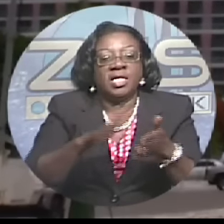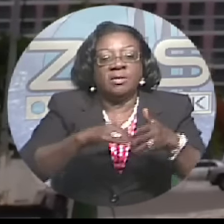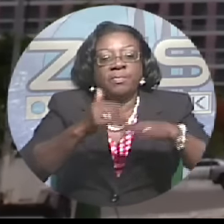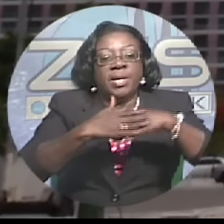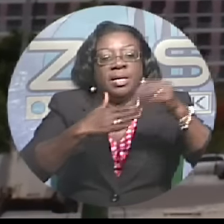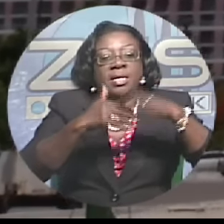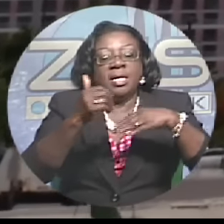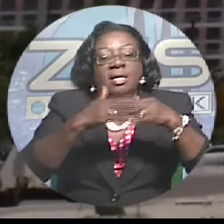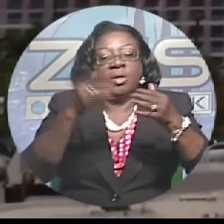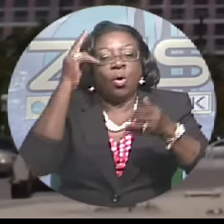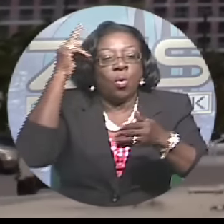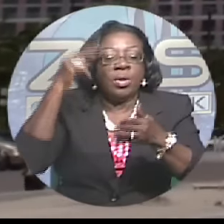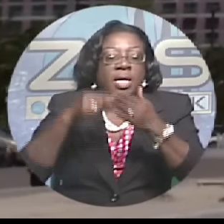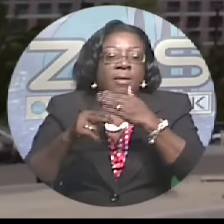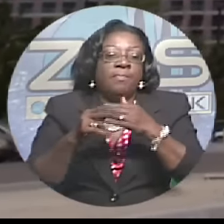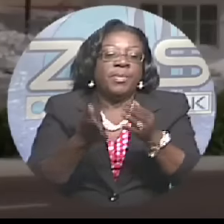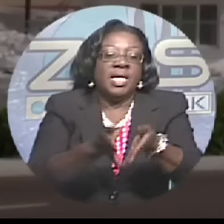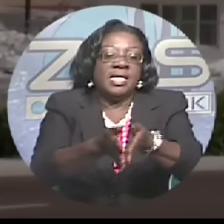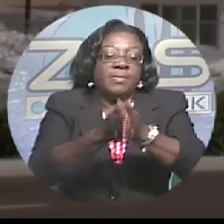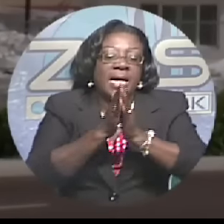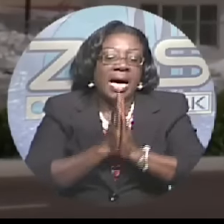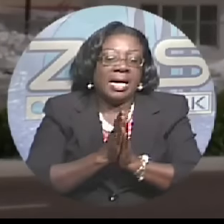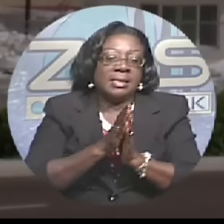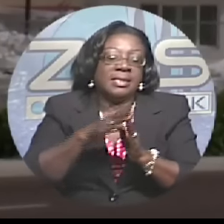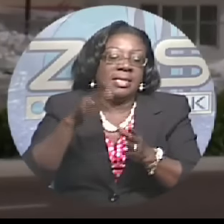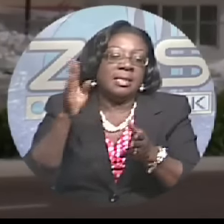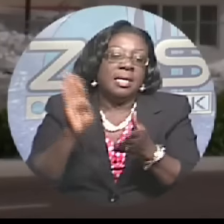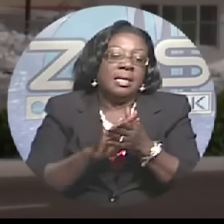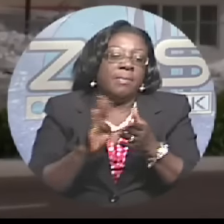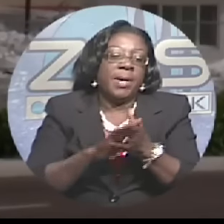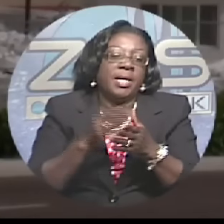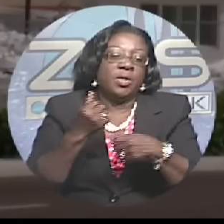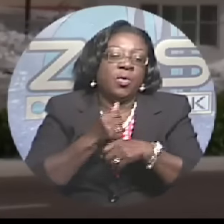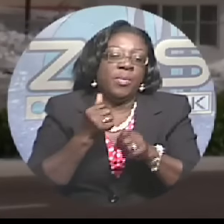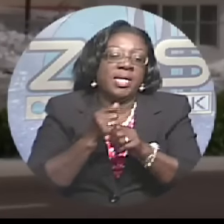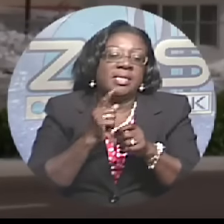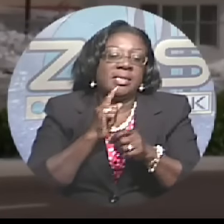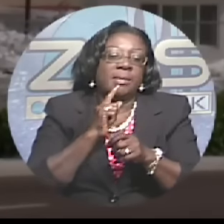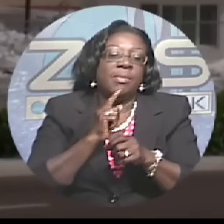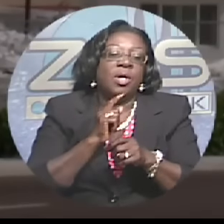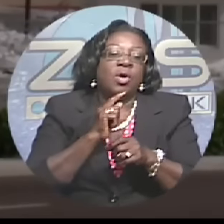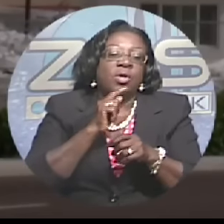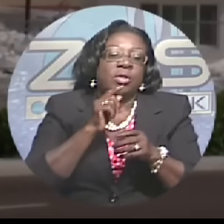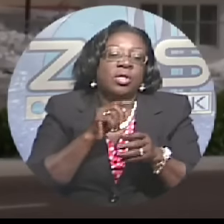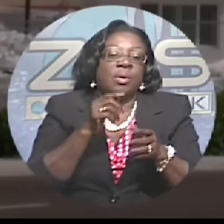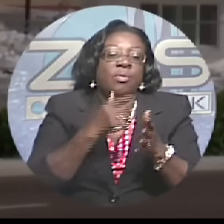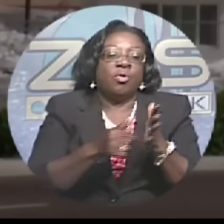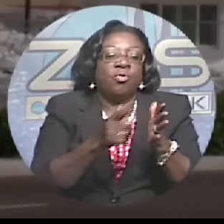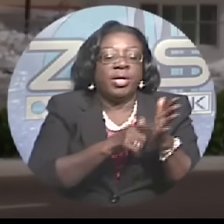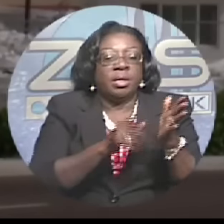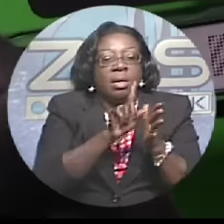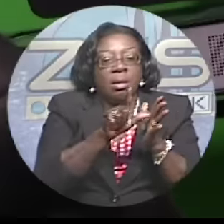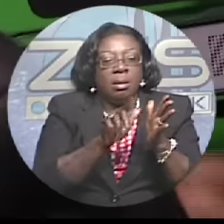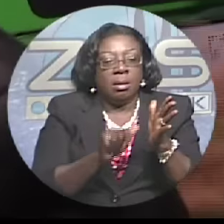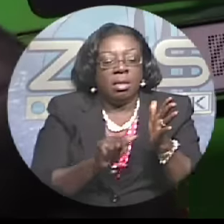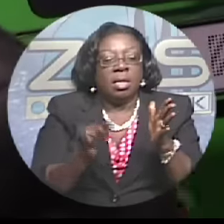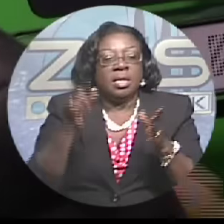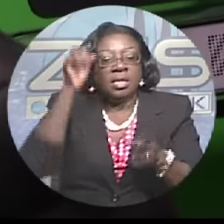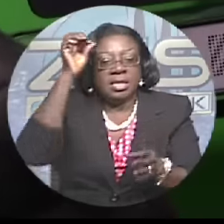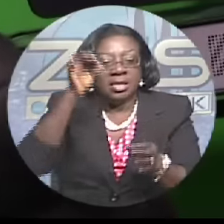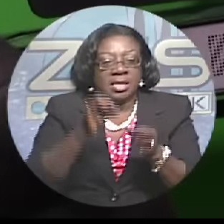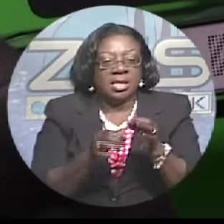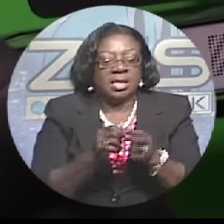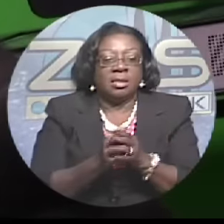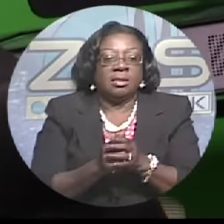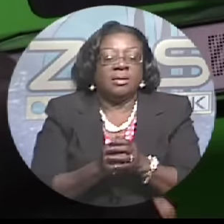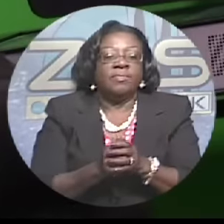had been pressing the bank to make some critical decisions in order for construction to resume. However, he was awaiting those answers. D'Aigle, though,